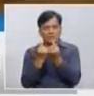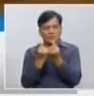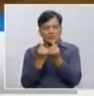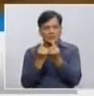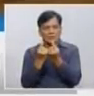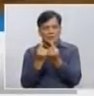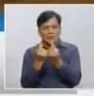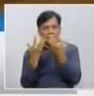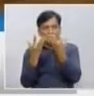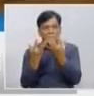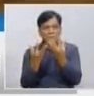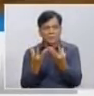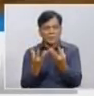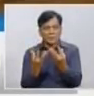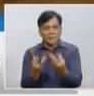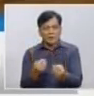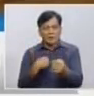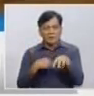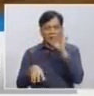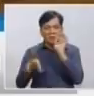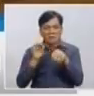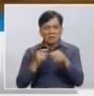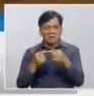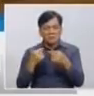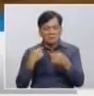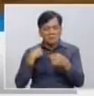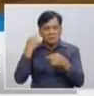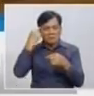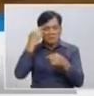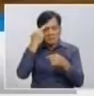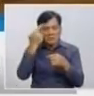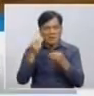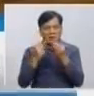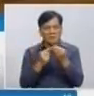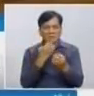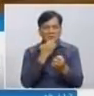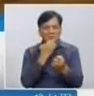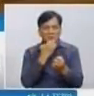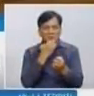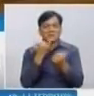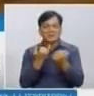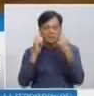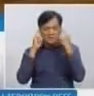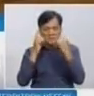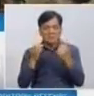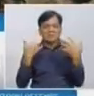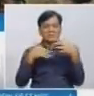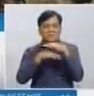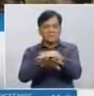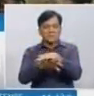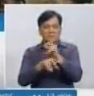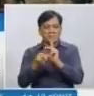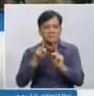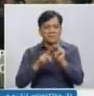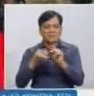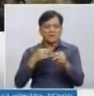saw the error of their ways and expressed their desire to be reintegrated into society,